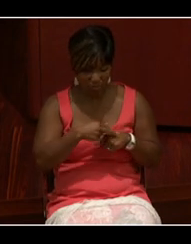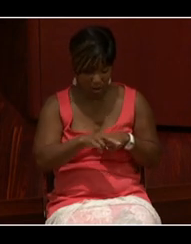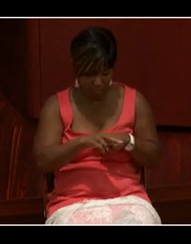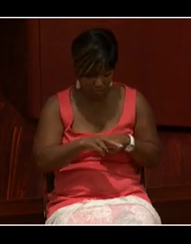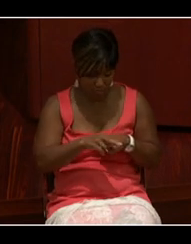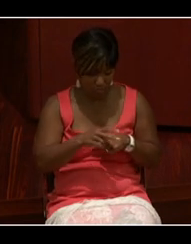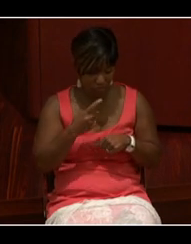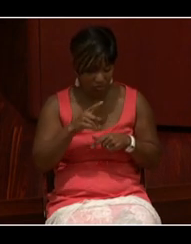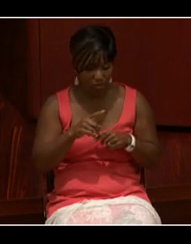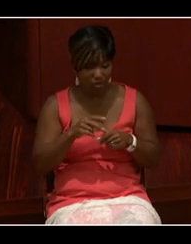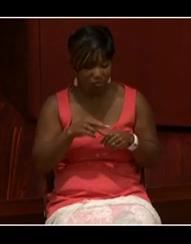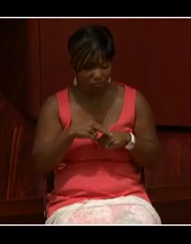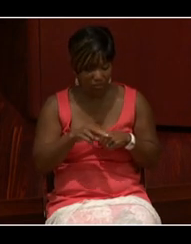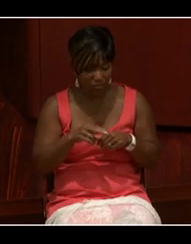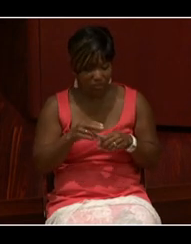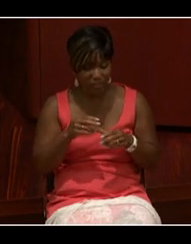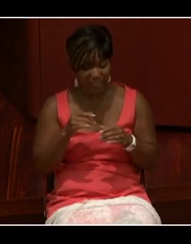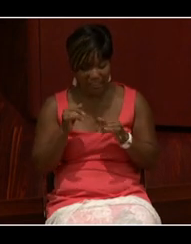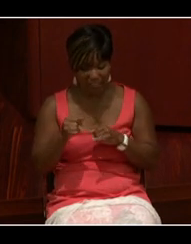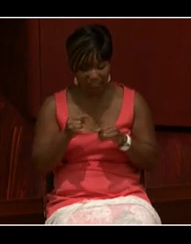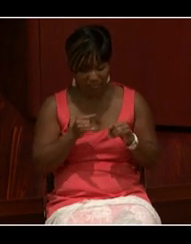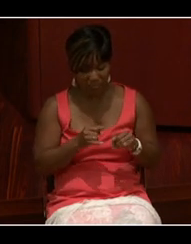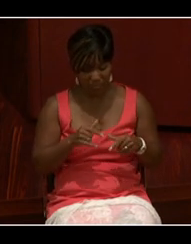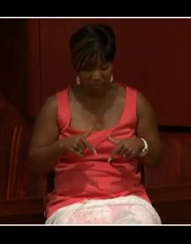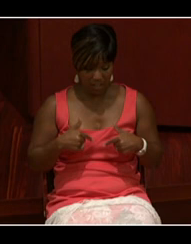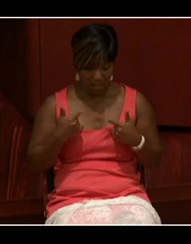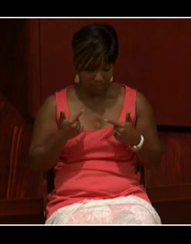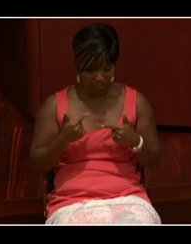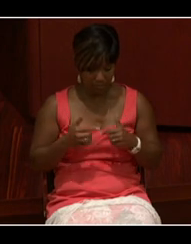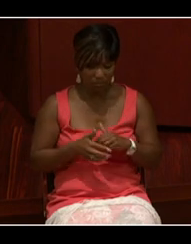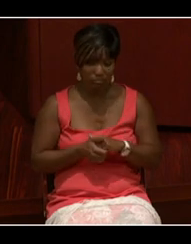researching into an individual's life.